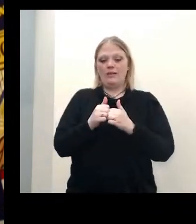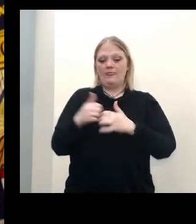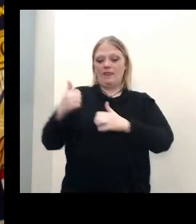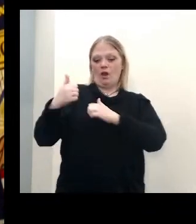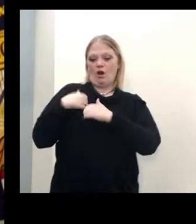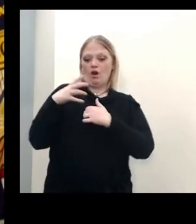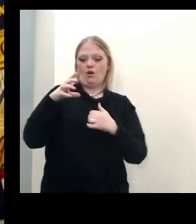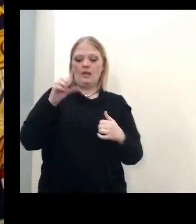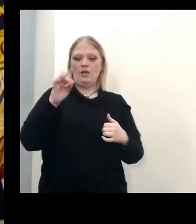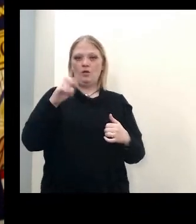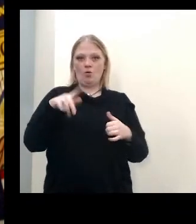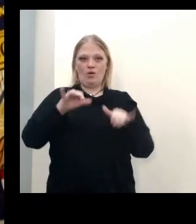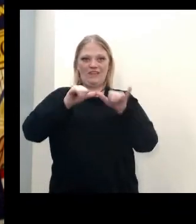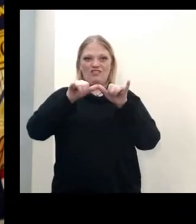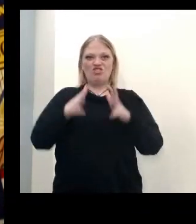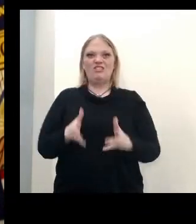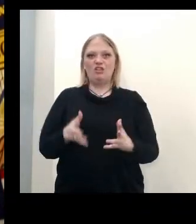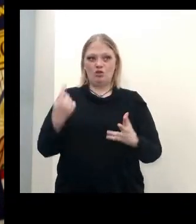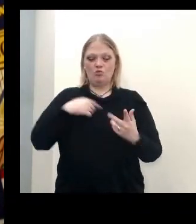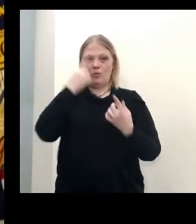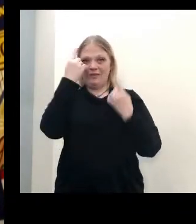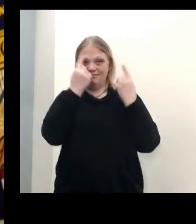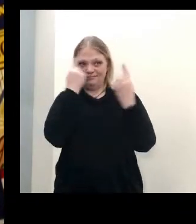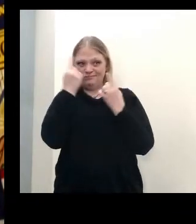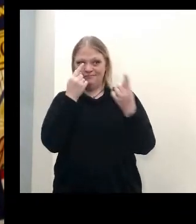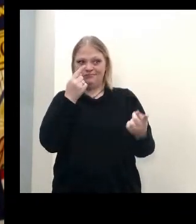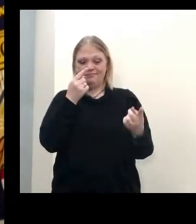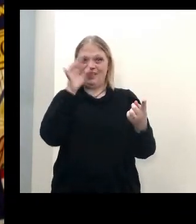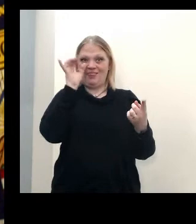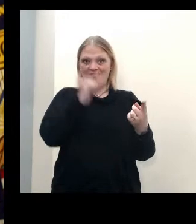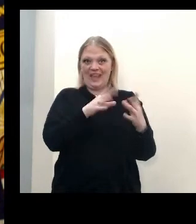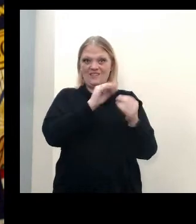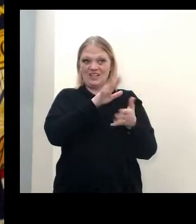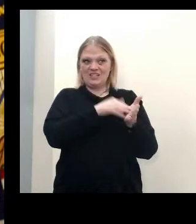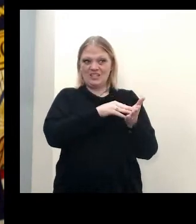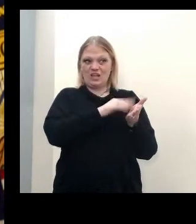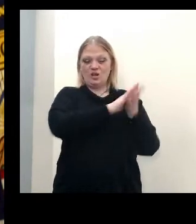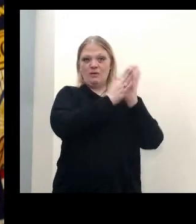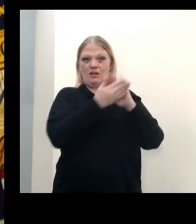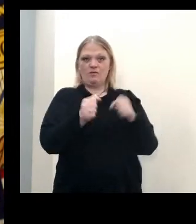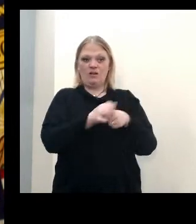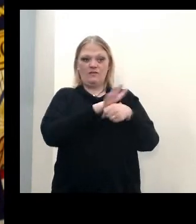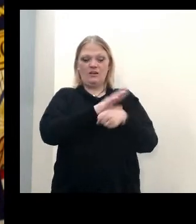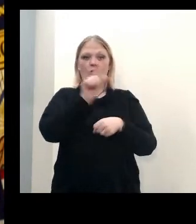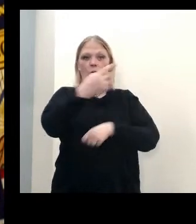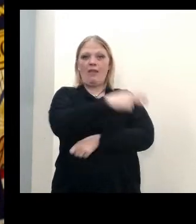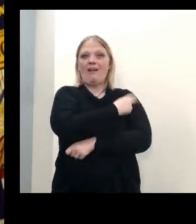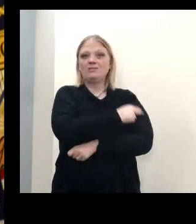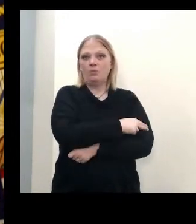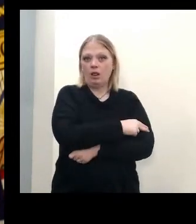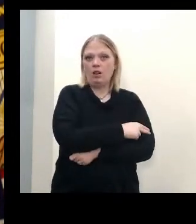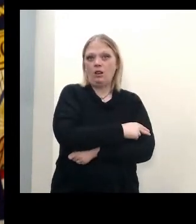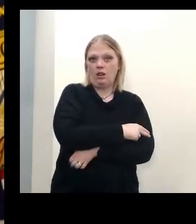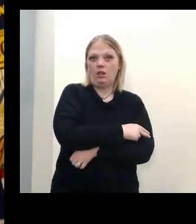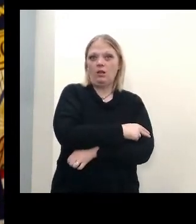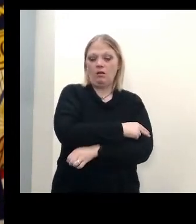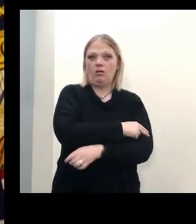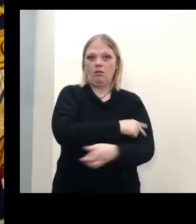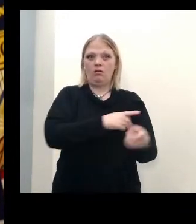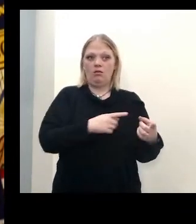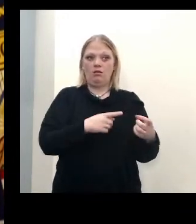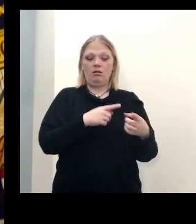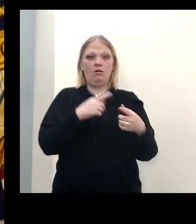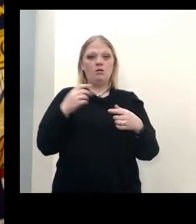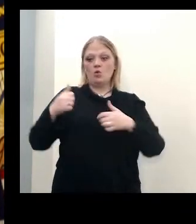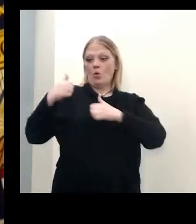Engineers when we were considering turning the convention center into a COVID-19 only hospital, in which the